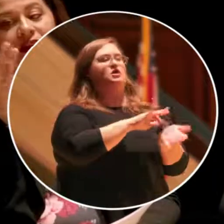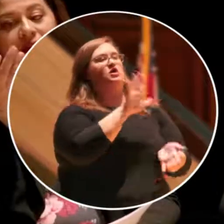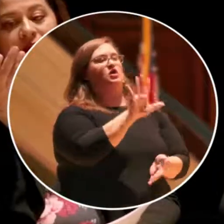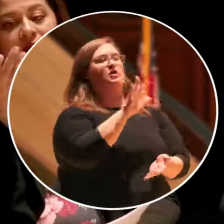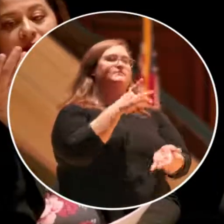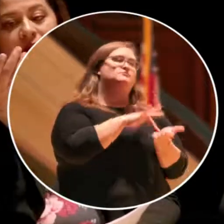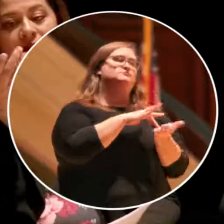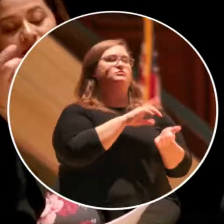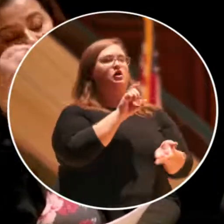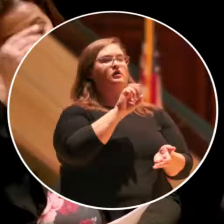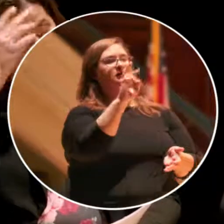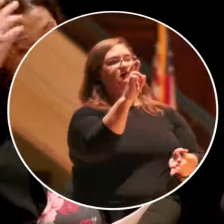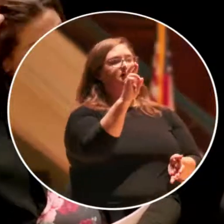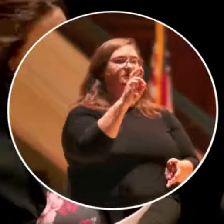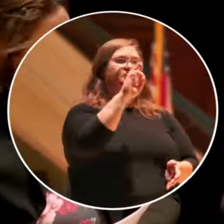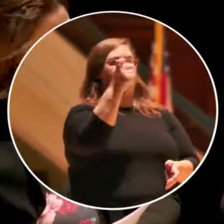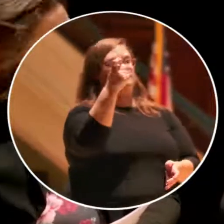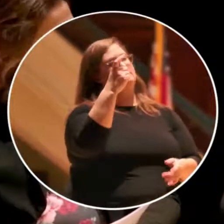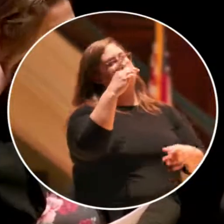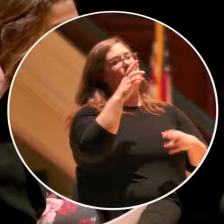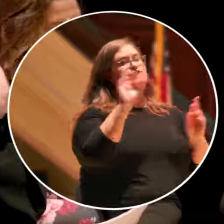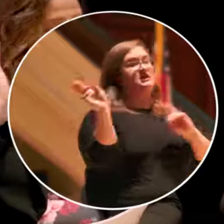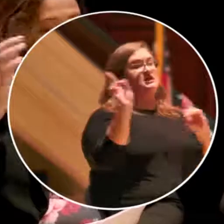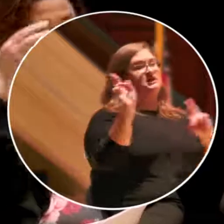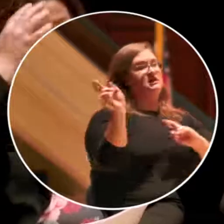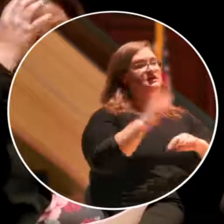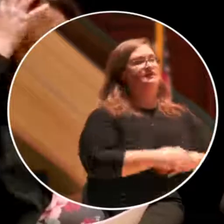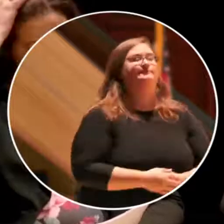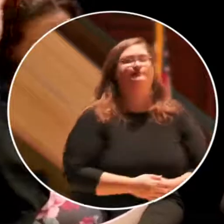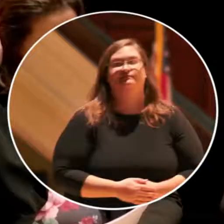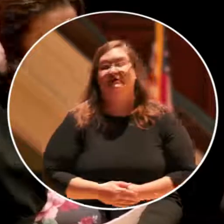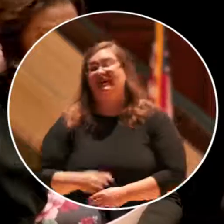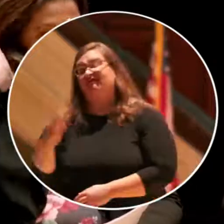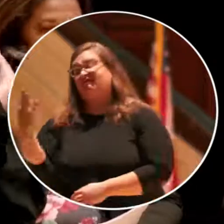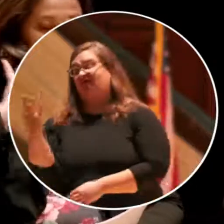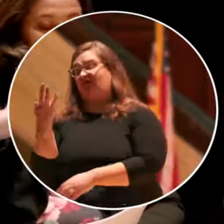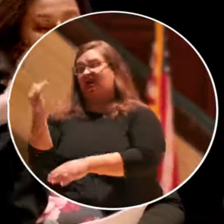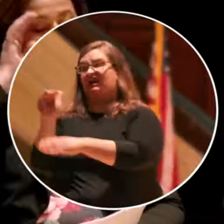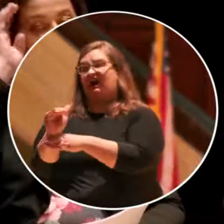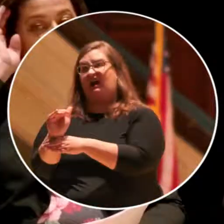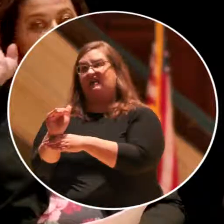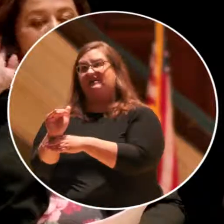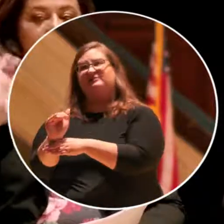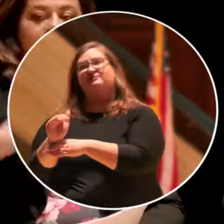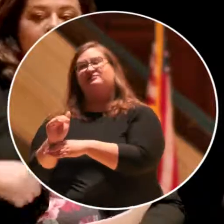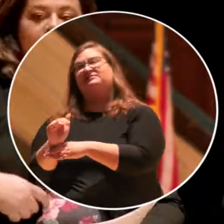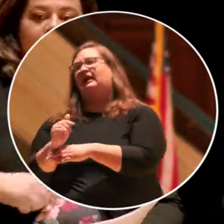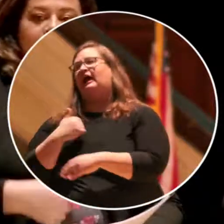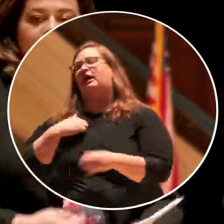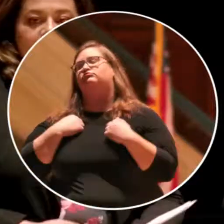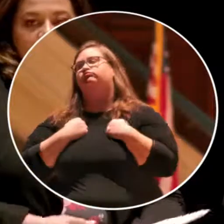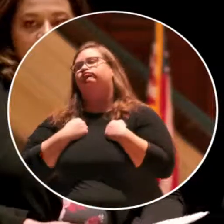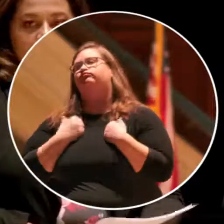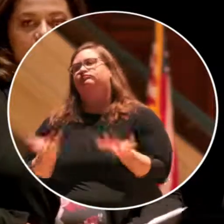It's midnight, and Mama, I'm exhausted again. I'm sorry I'm failing you. I wish I